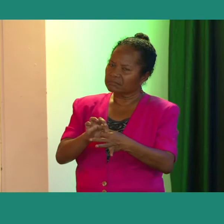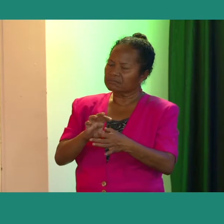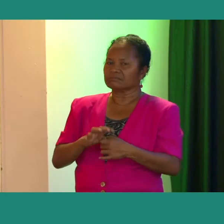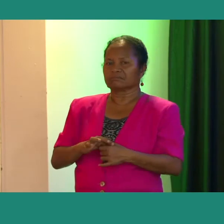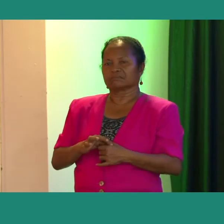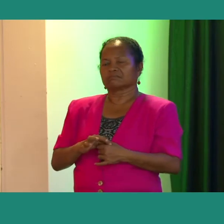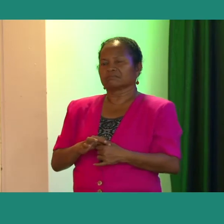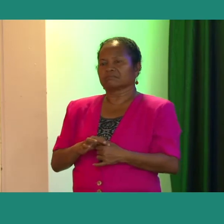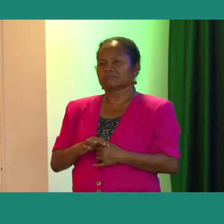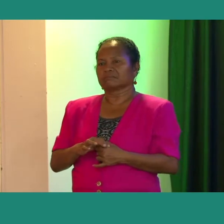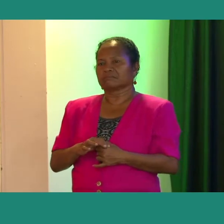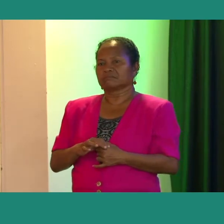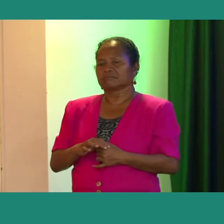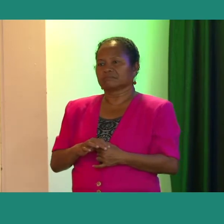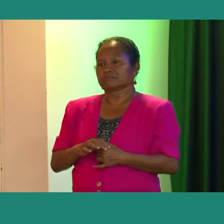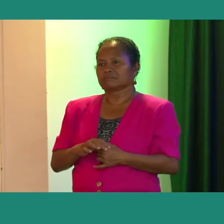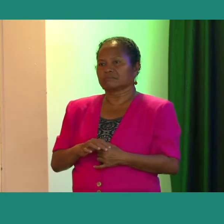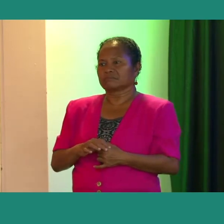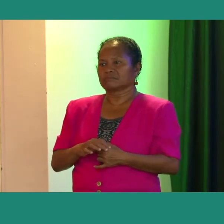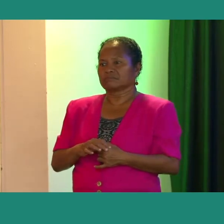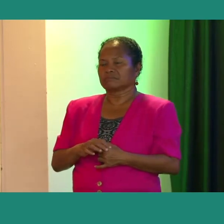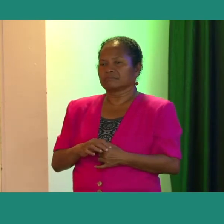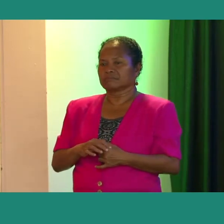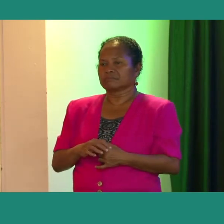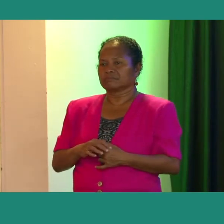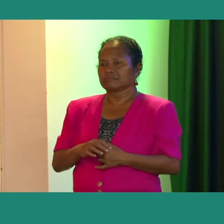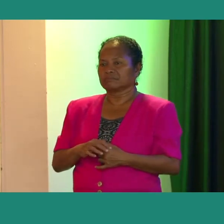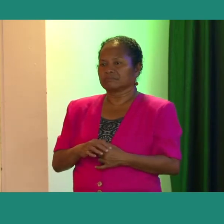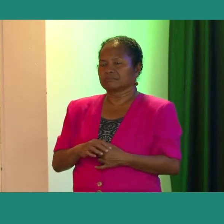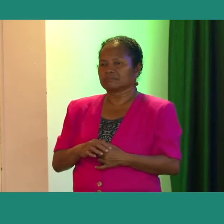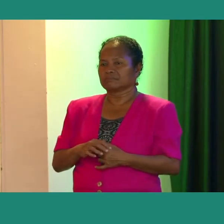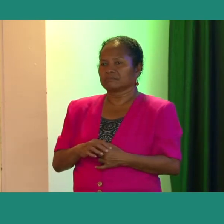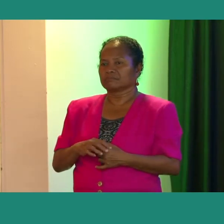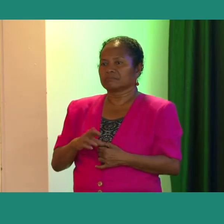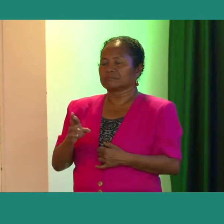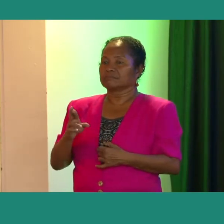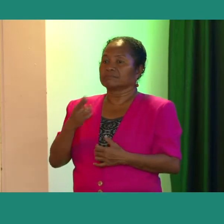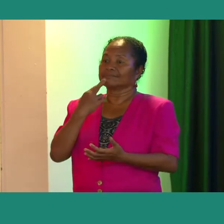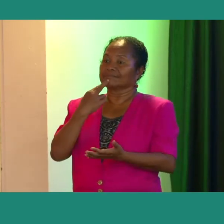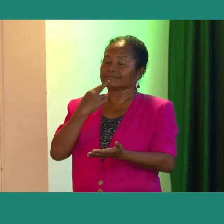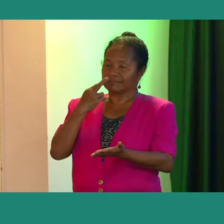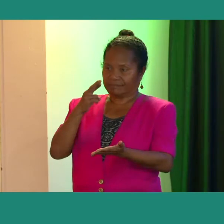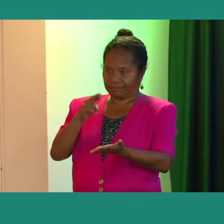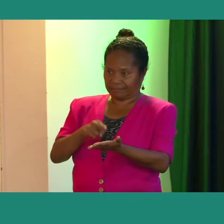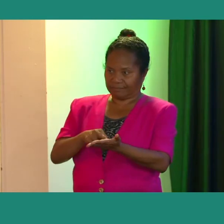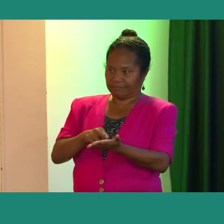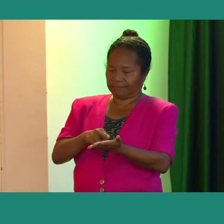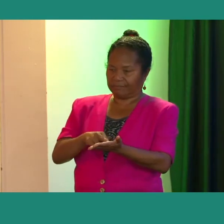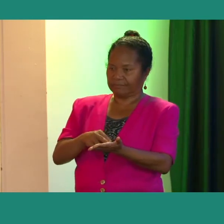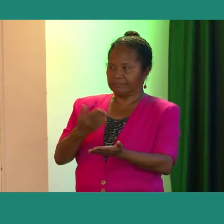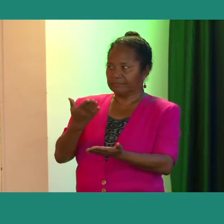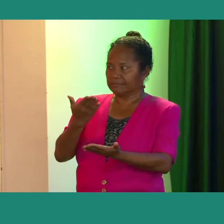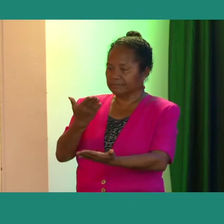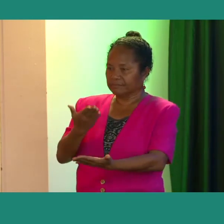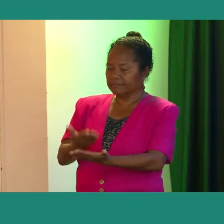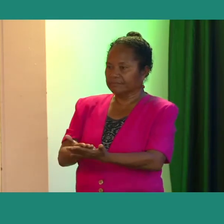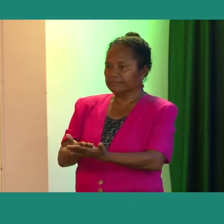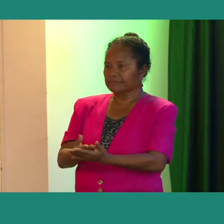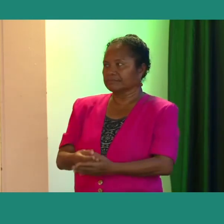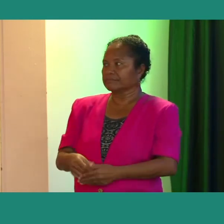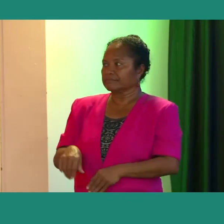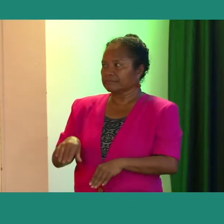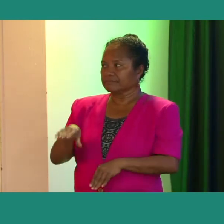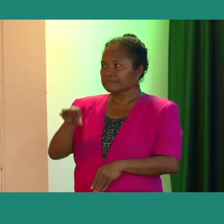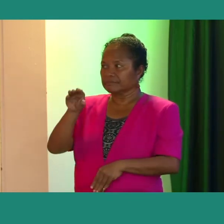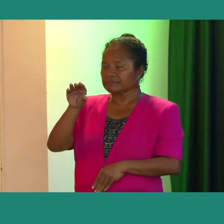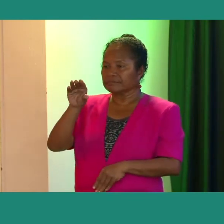So the link has always, the link to the report has also been put on the chat box for those